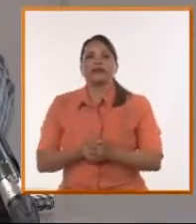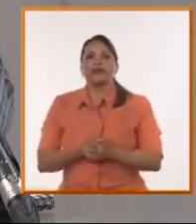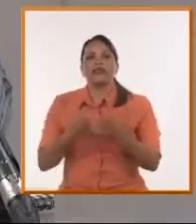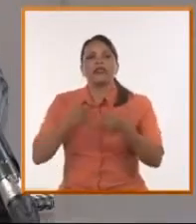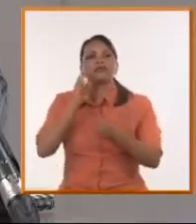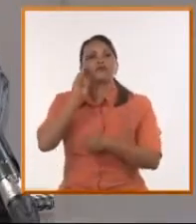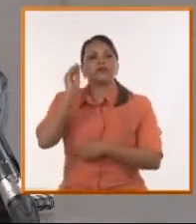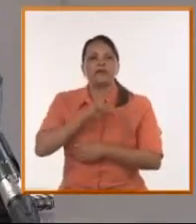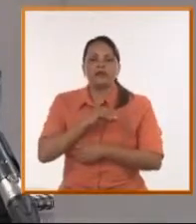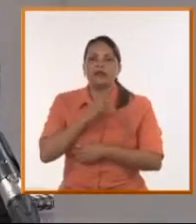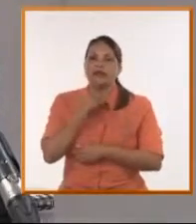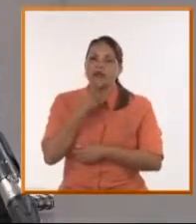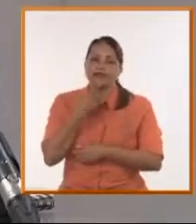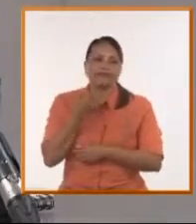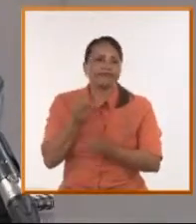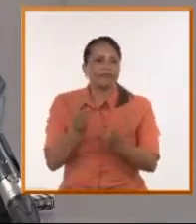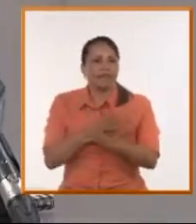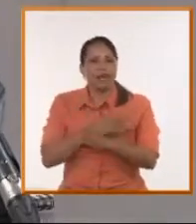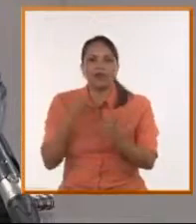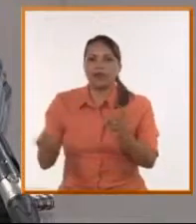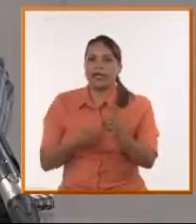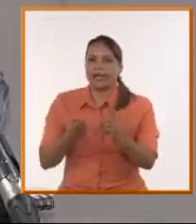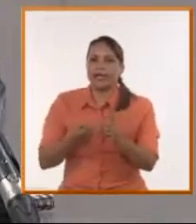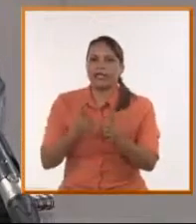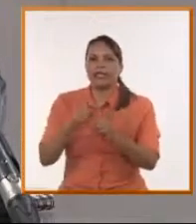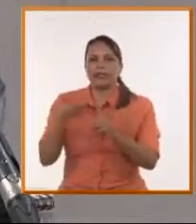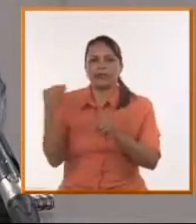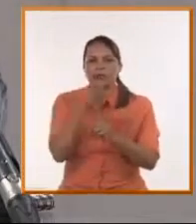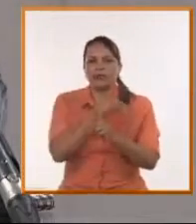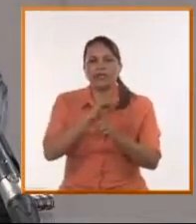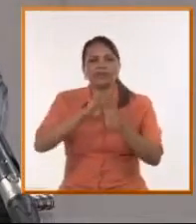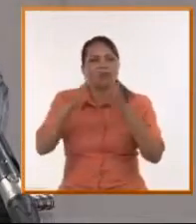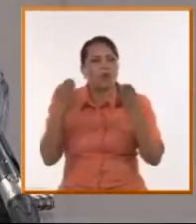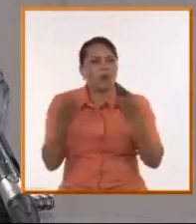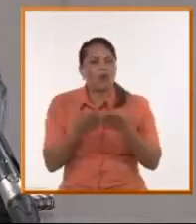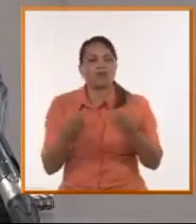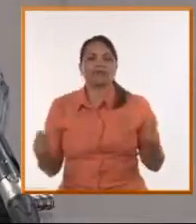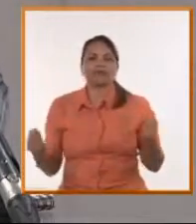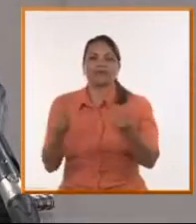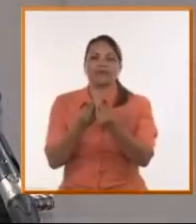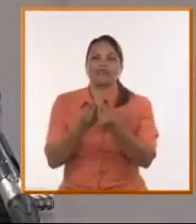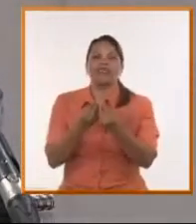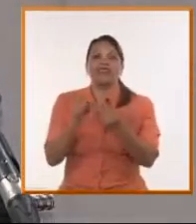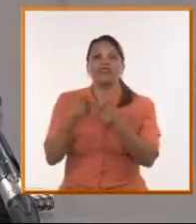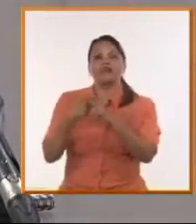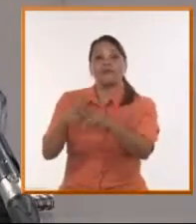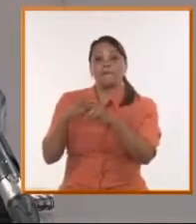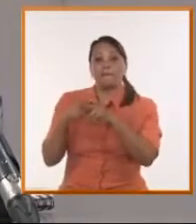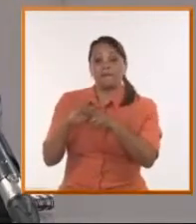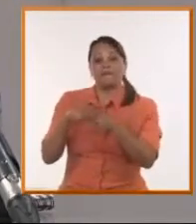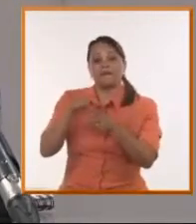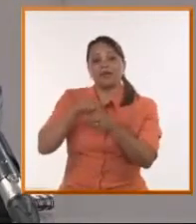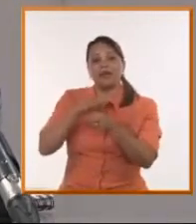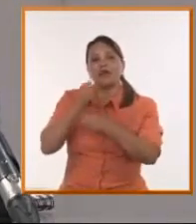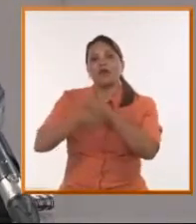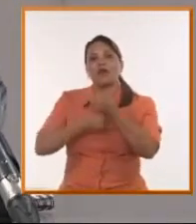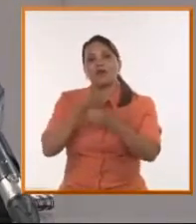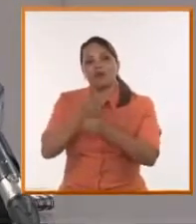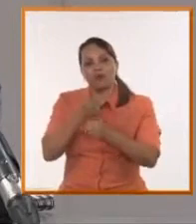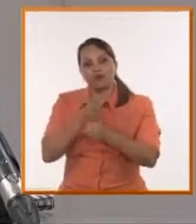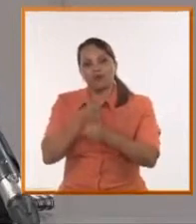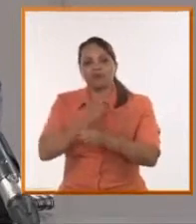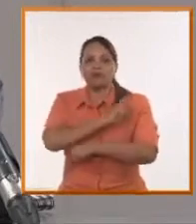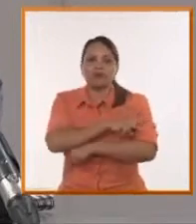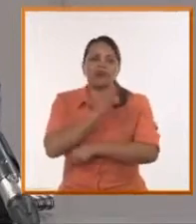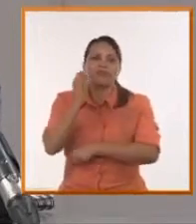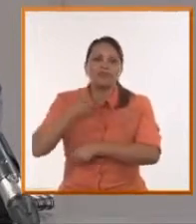clear the hybrid power, the artificial intelligence, they are instruments that the people and the people have to